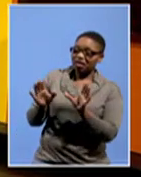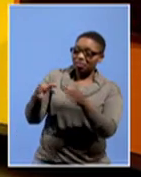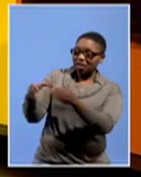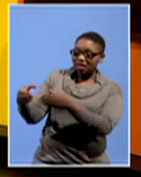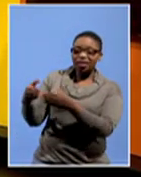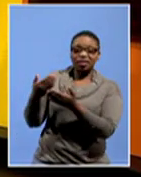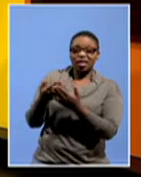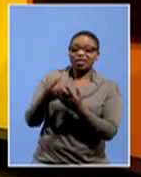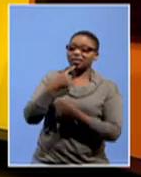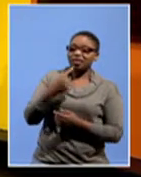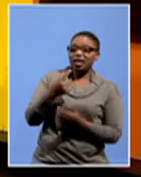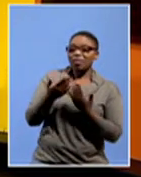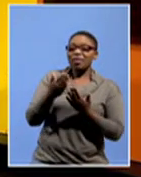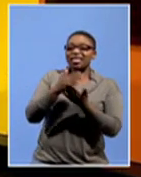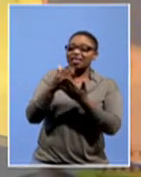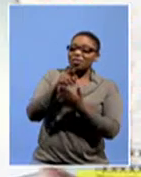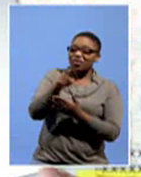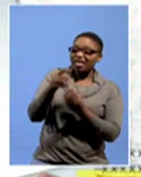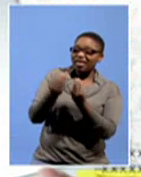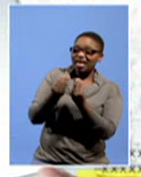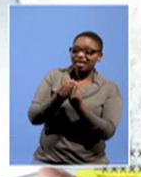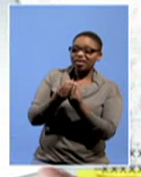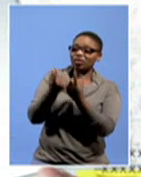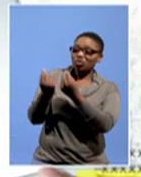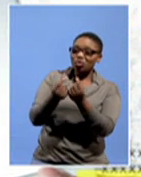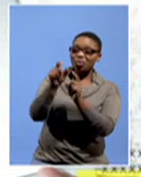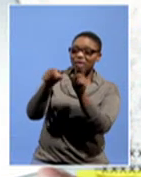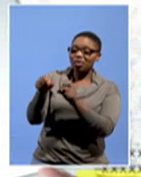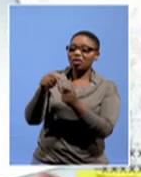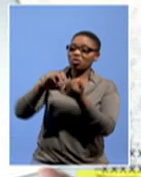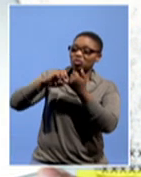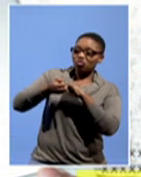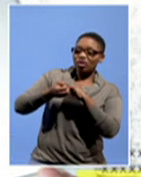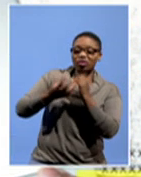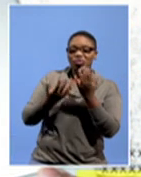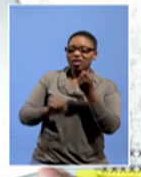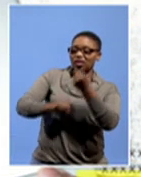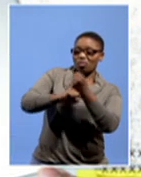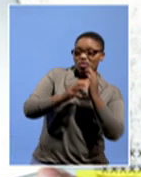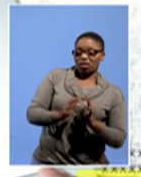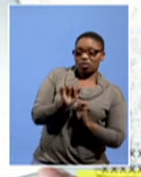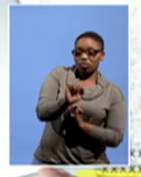with saying, though, that some of these things are issued by people purporting to be their supporters?